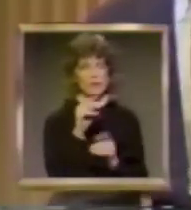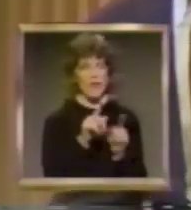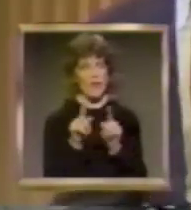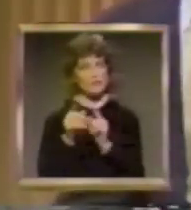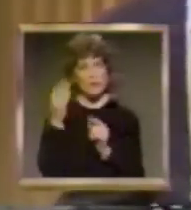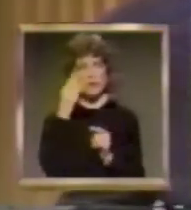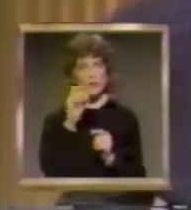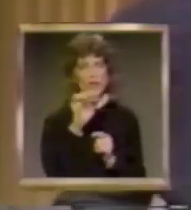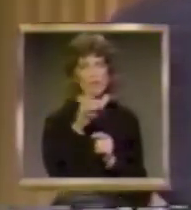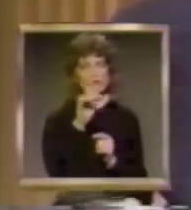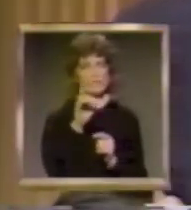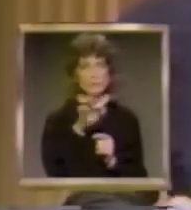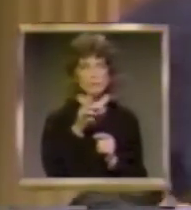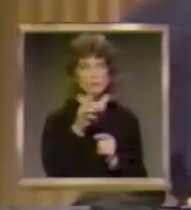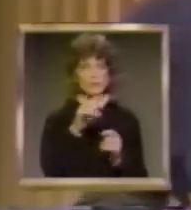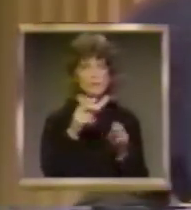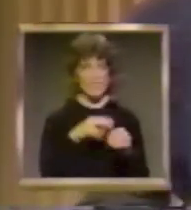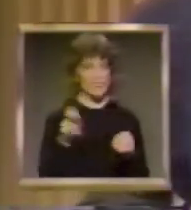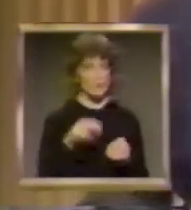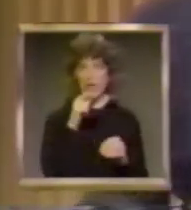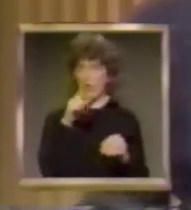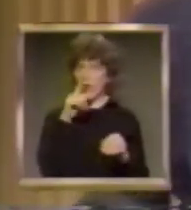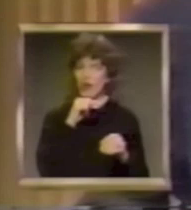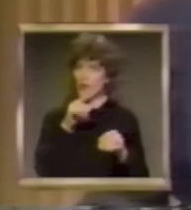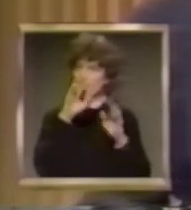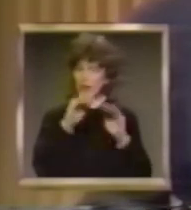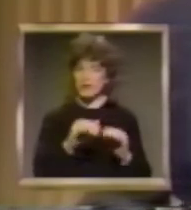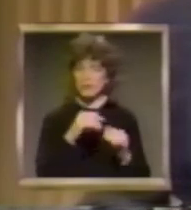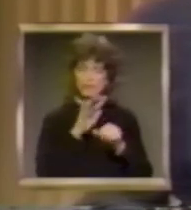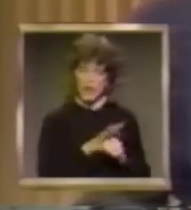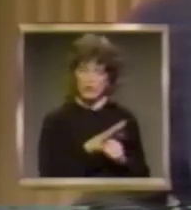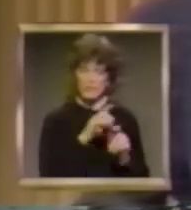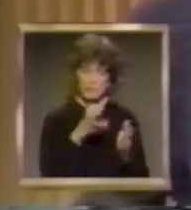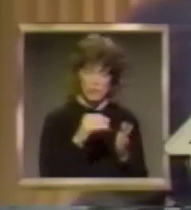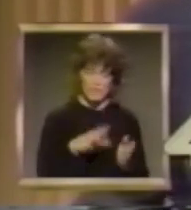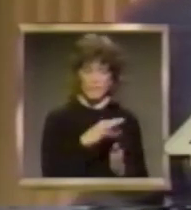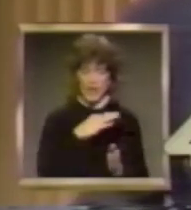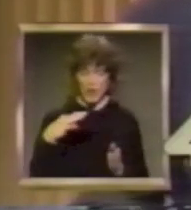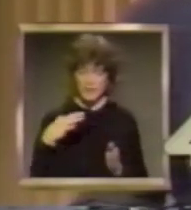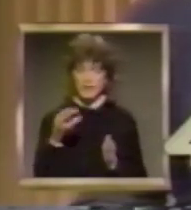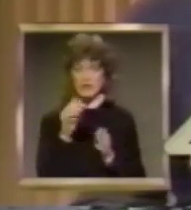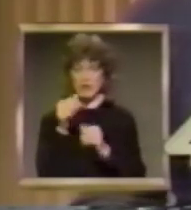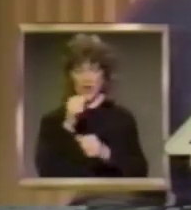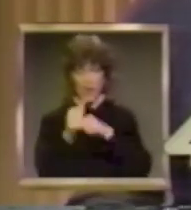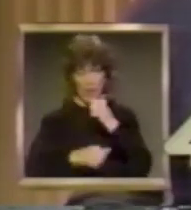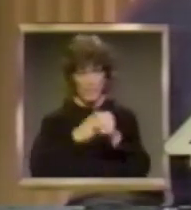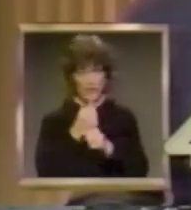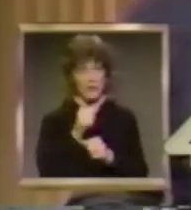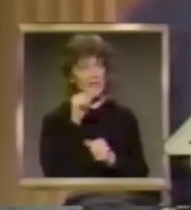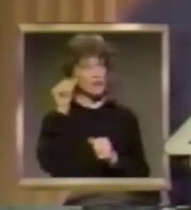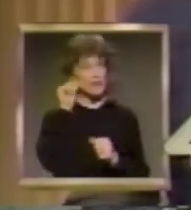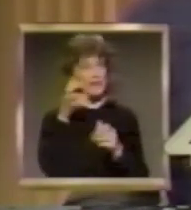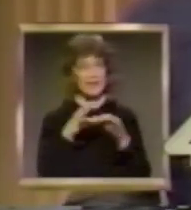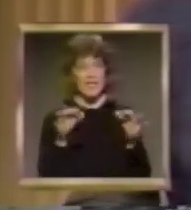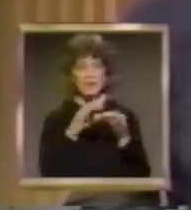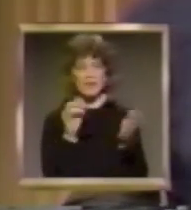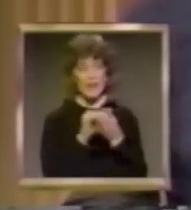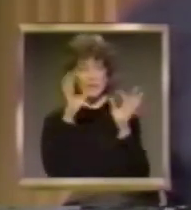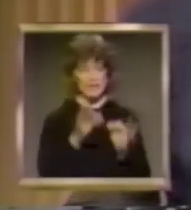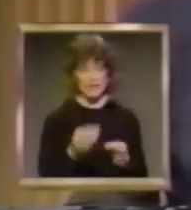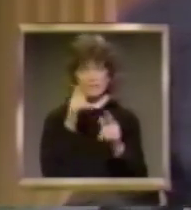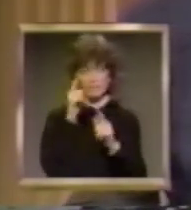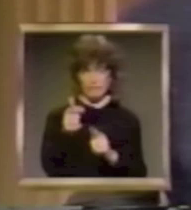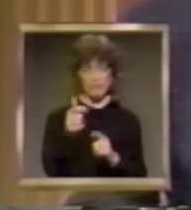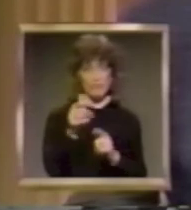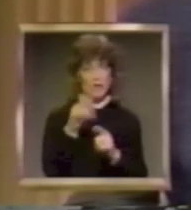Dr. Zinsser's resignation was not unexpected. There had been pressure from students, faculty, and alumni. And yesterday, there were statements that the decision was now up to